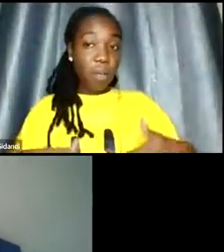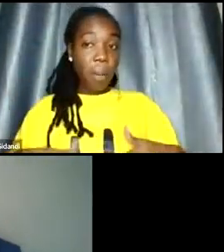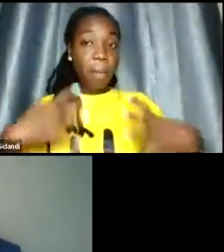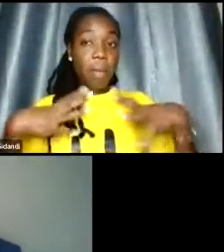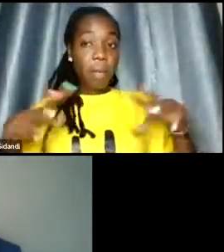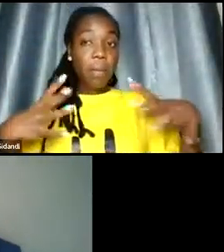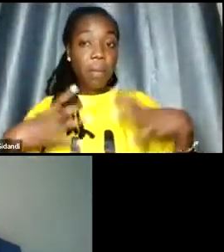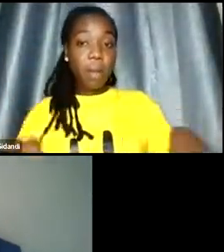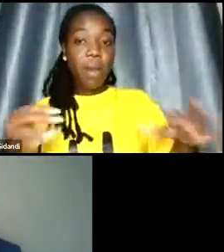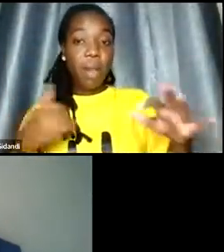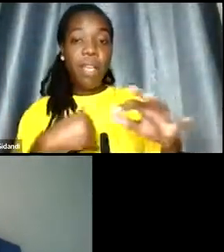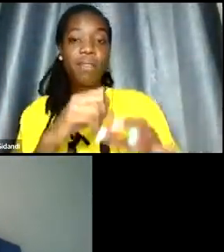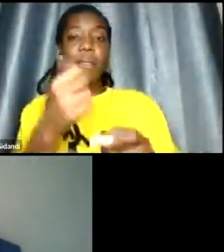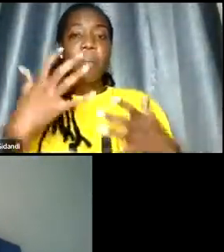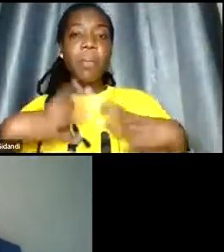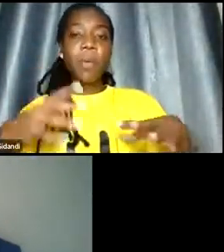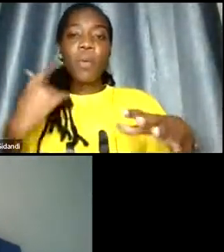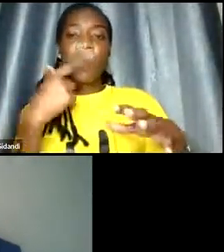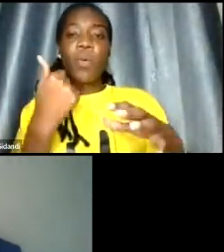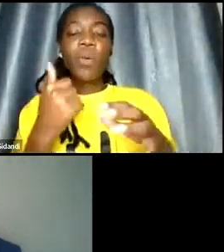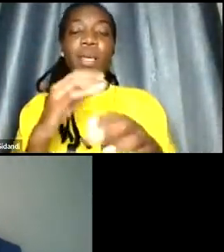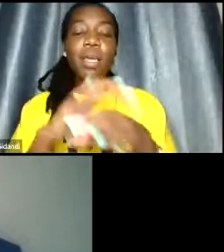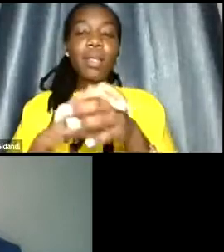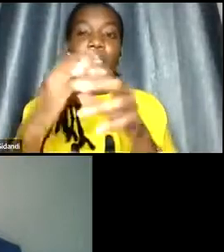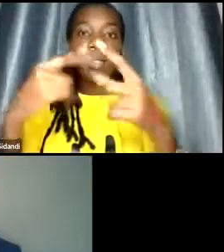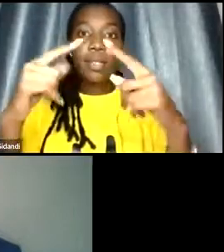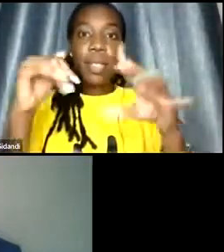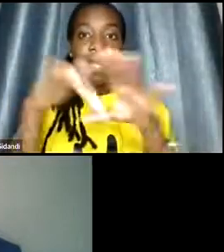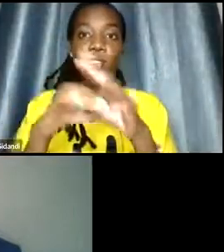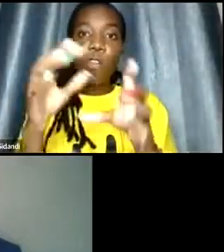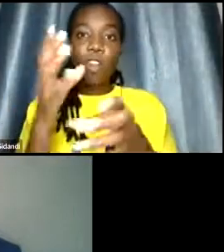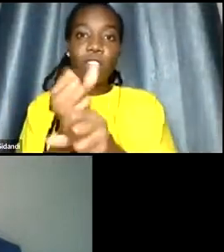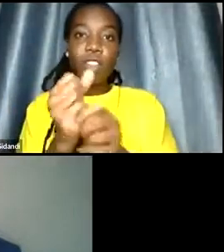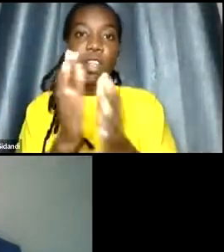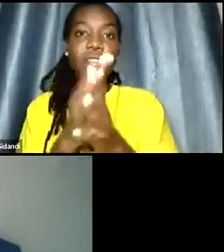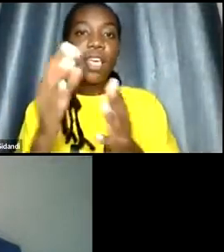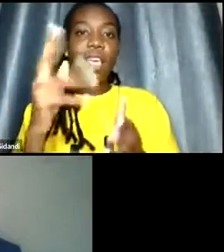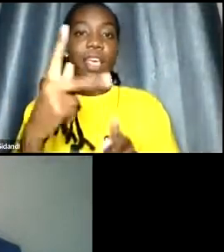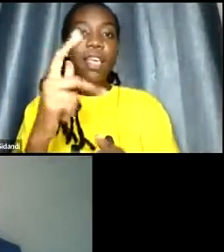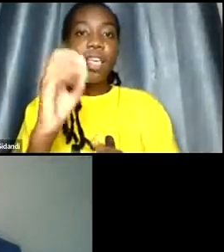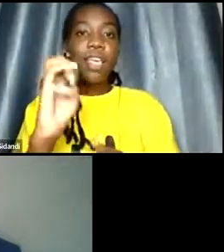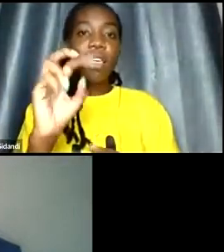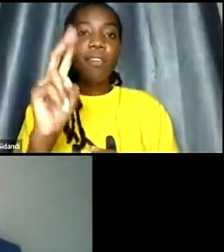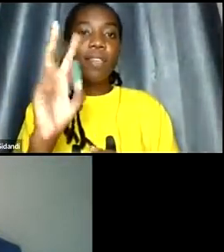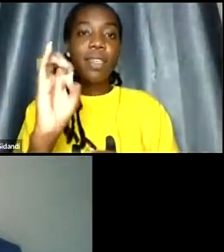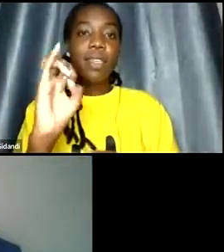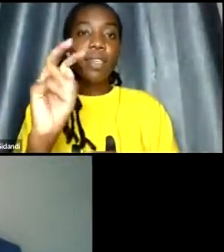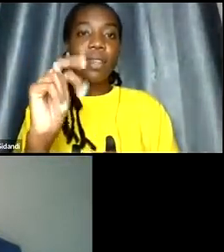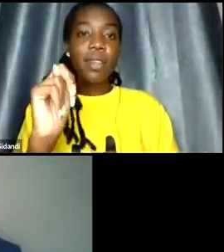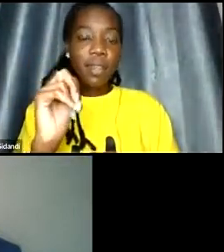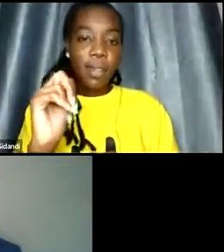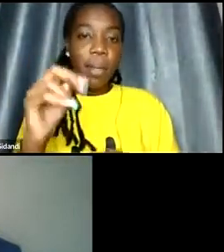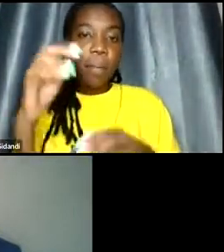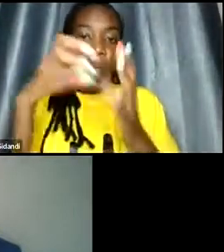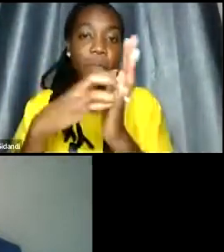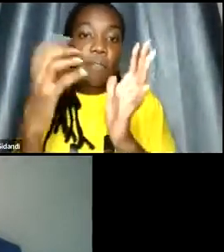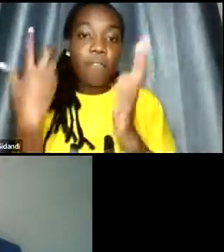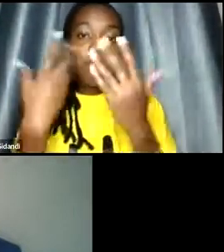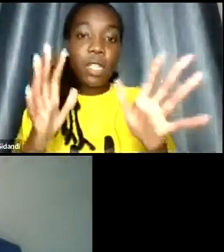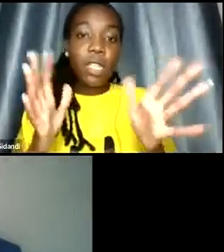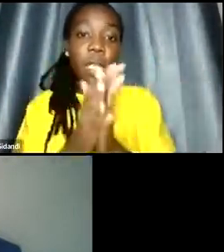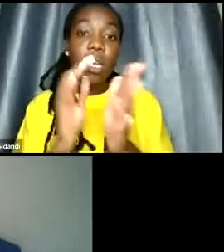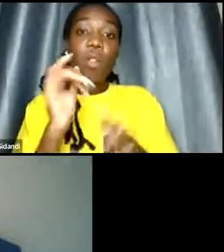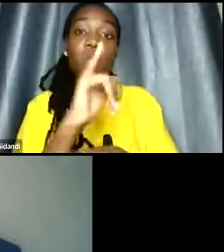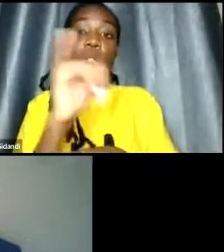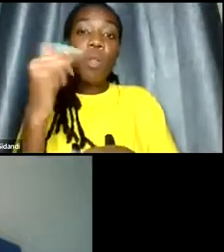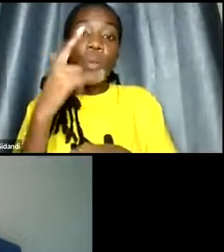are getting as successors in our organizations. And Kevin has put that on the chat. For those of you asking about the recording